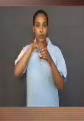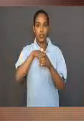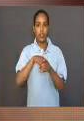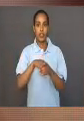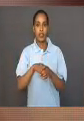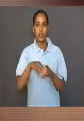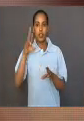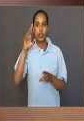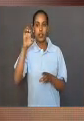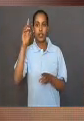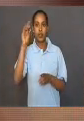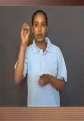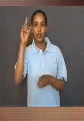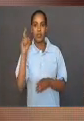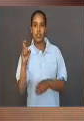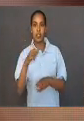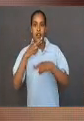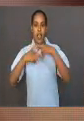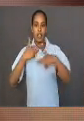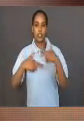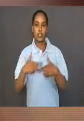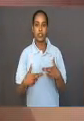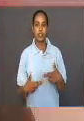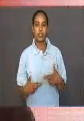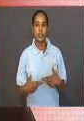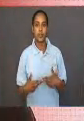including redox reactions.